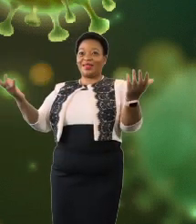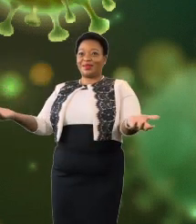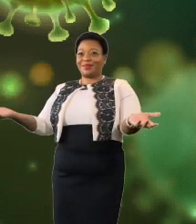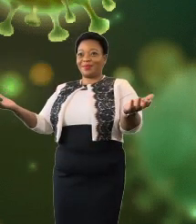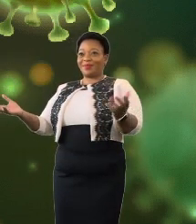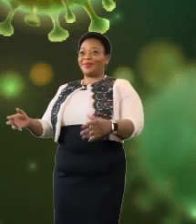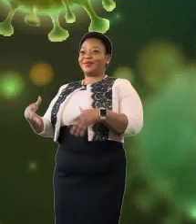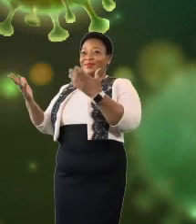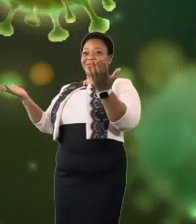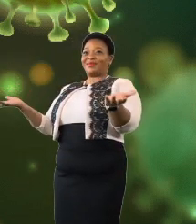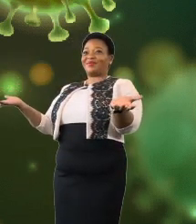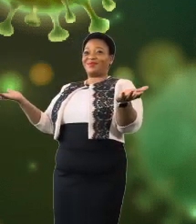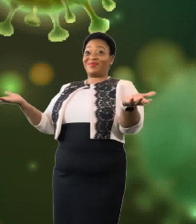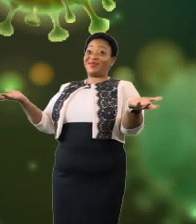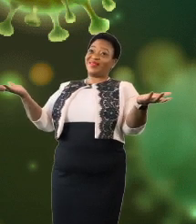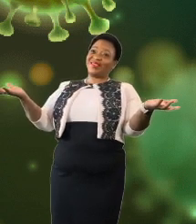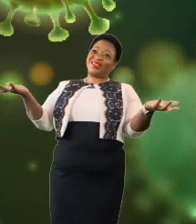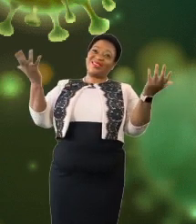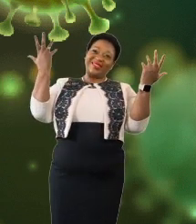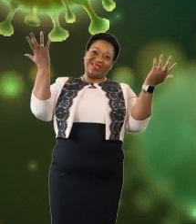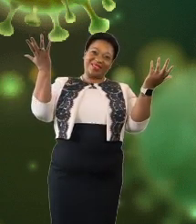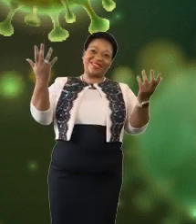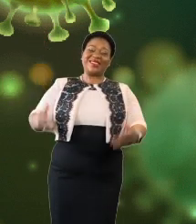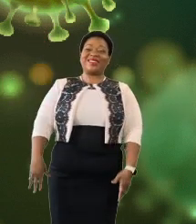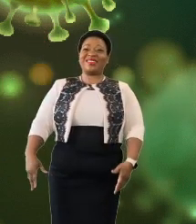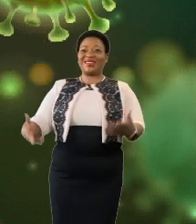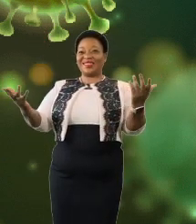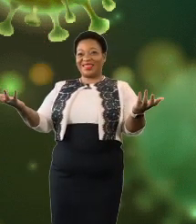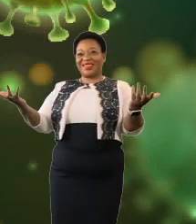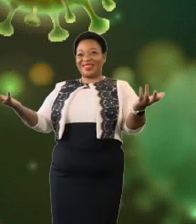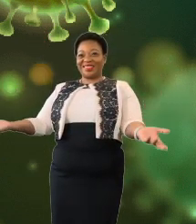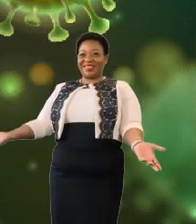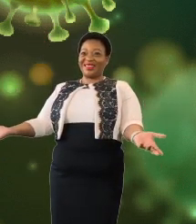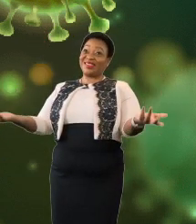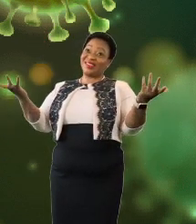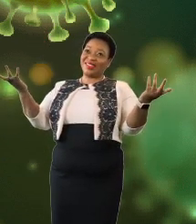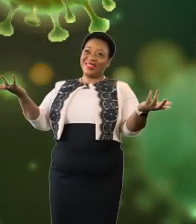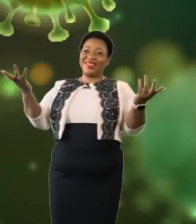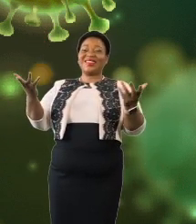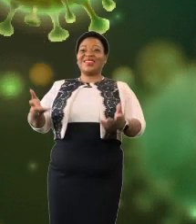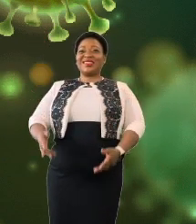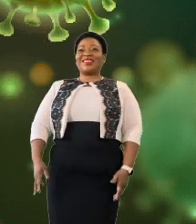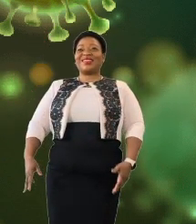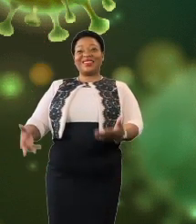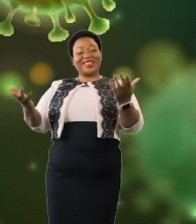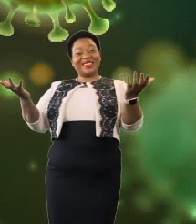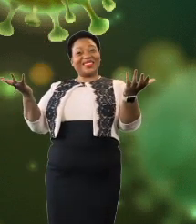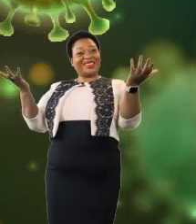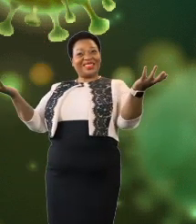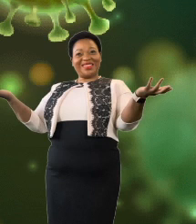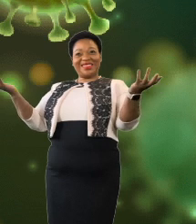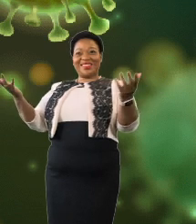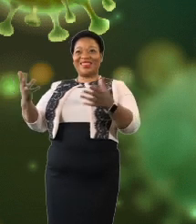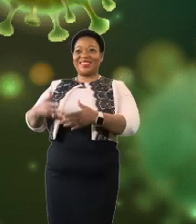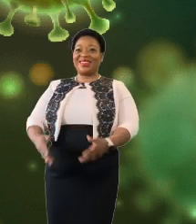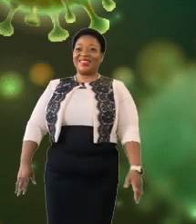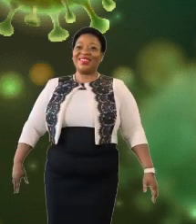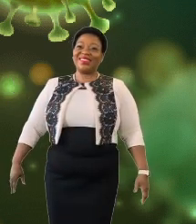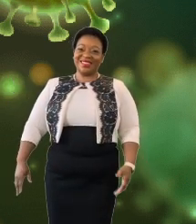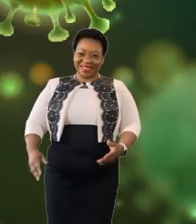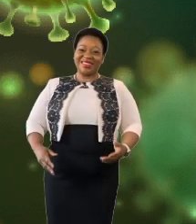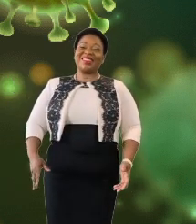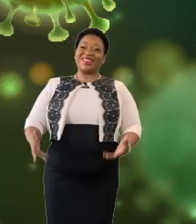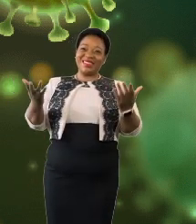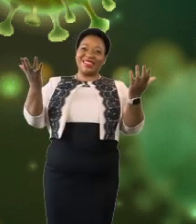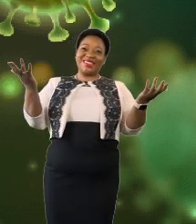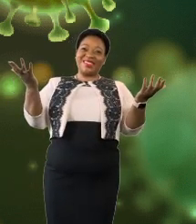regulatory delays or red tape processes. And then the other part of it that I think we need a bit more engagement, but I would love